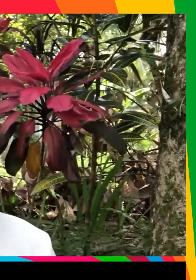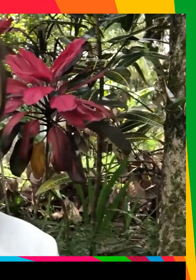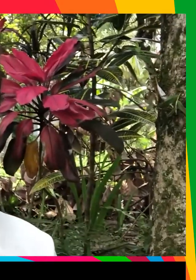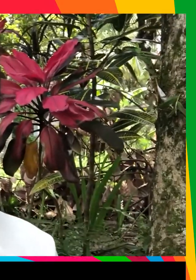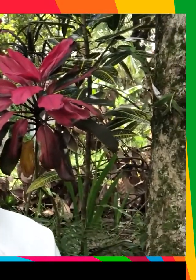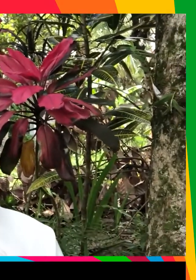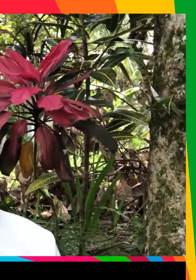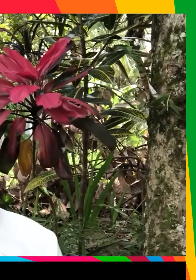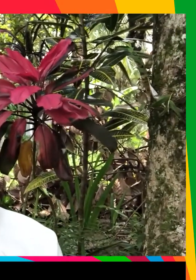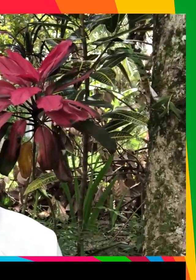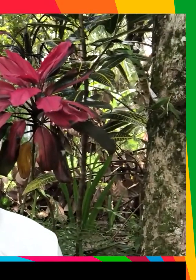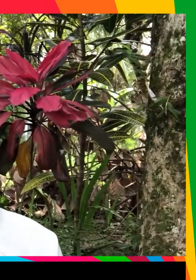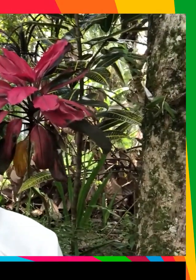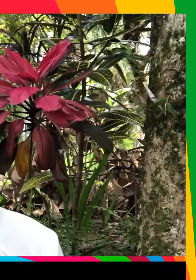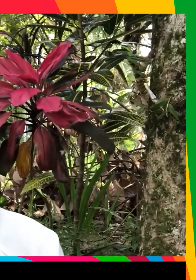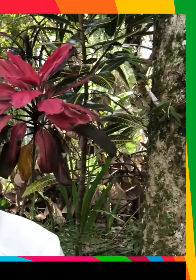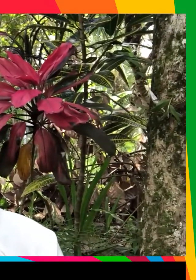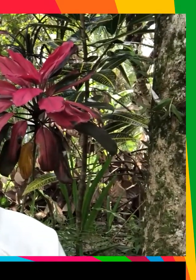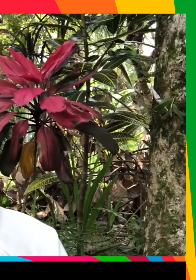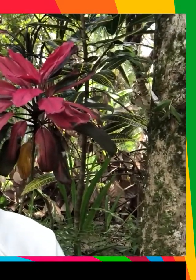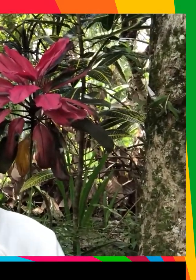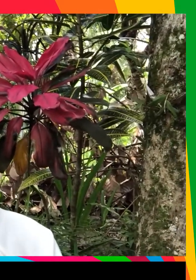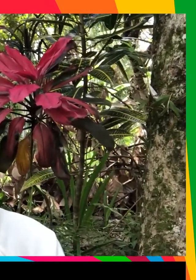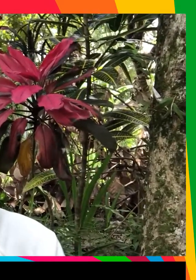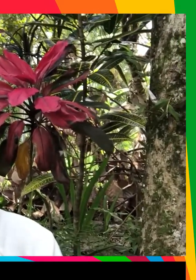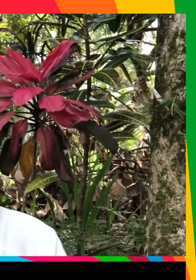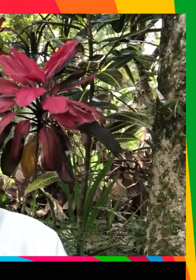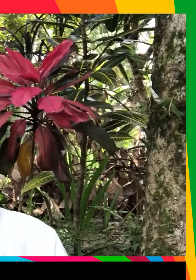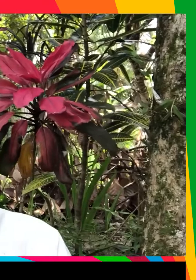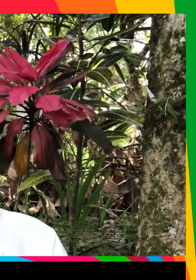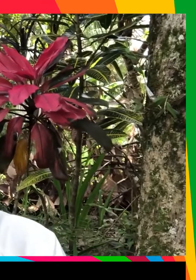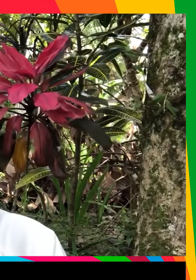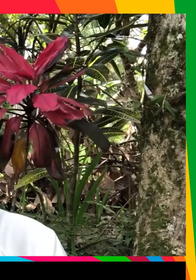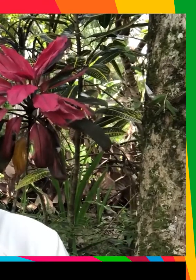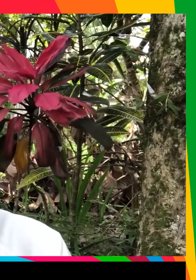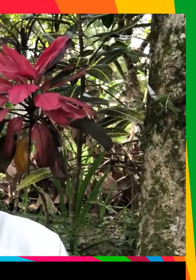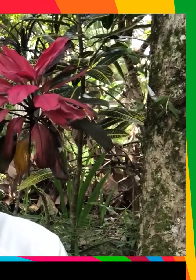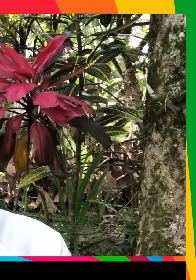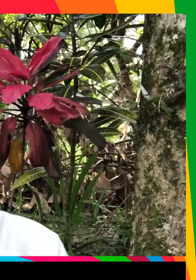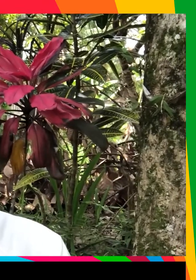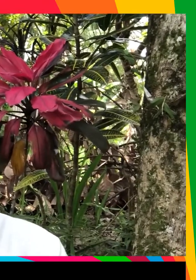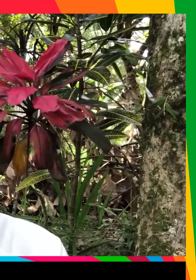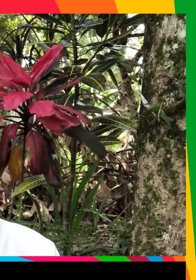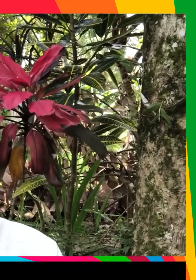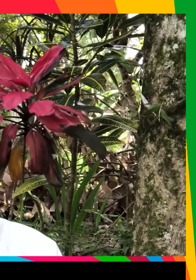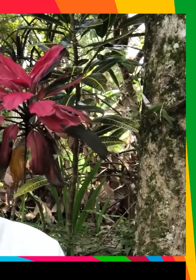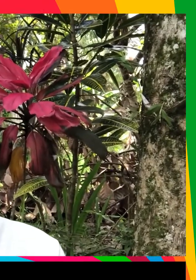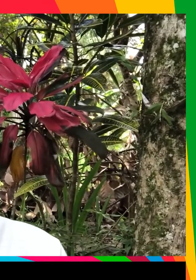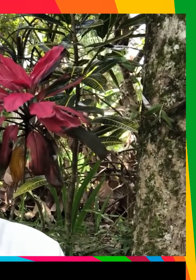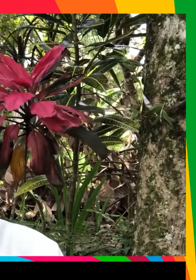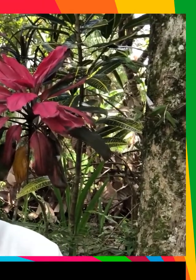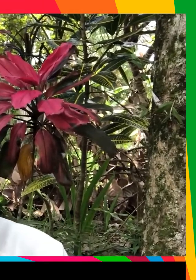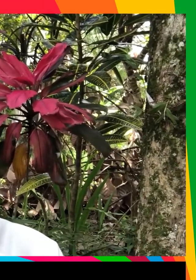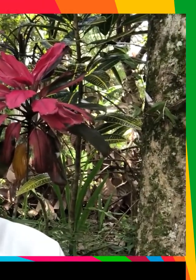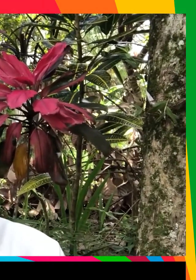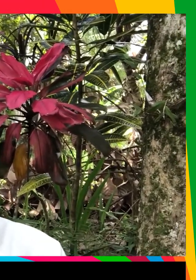a strategy, together with my younger sister, we set out on our first mission, bye-bye plastic bags,